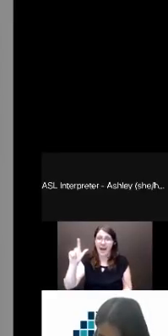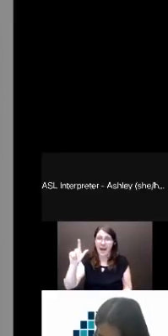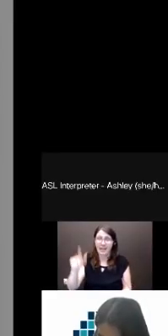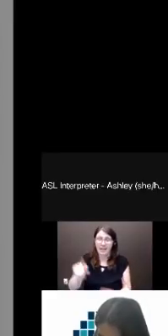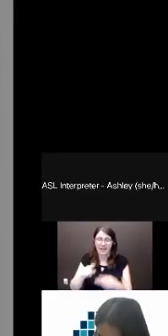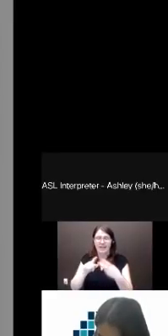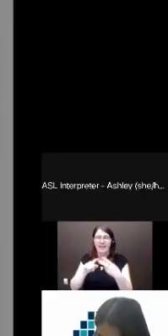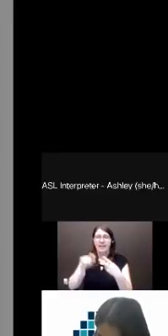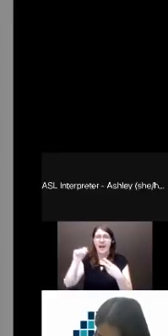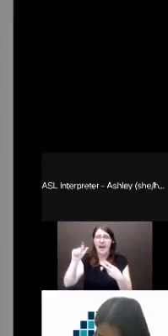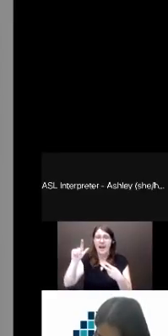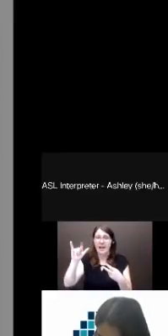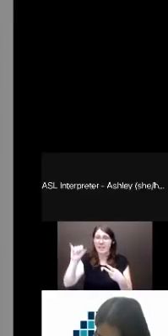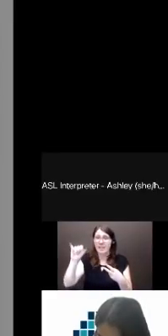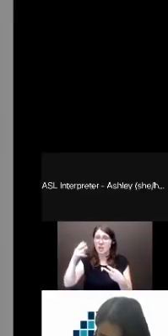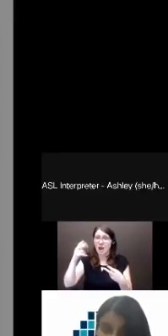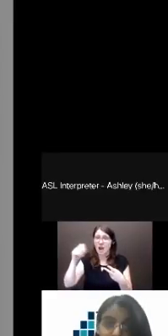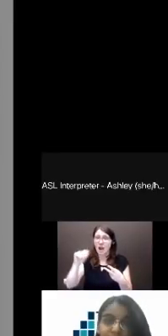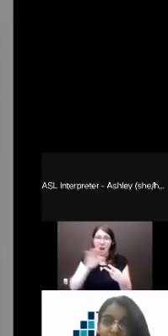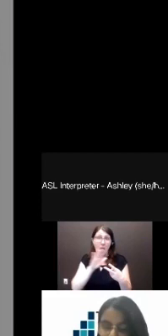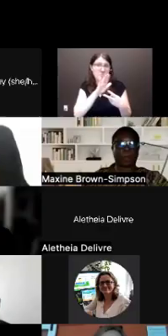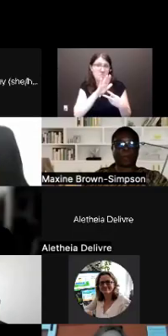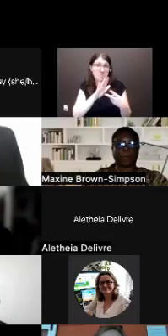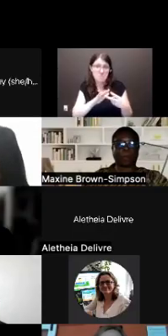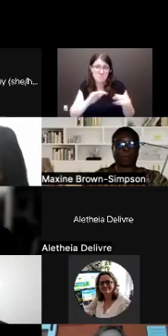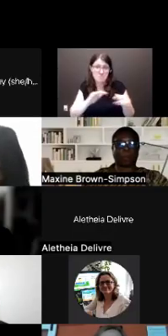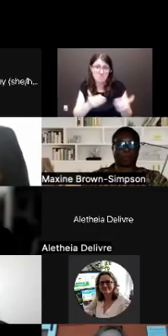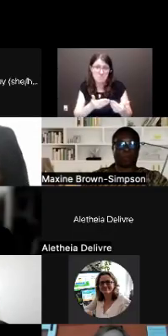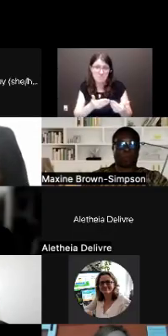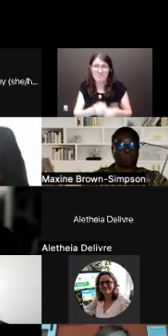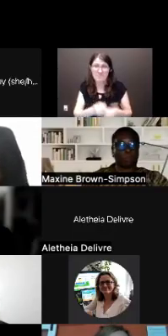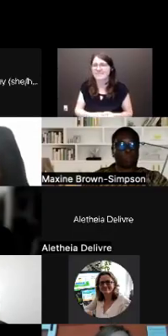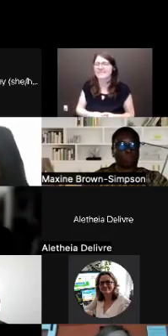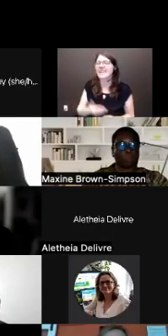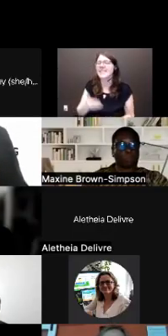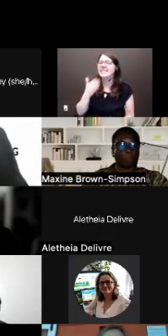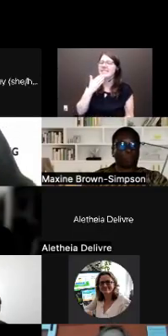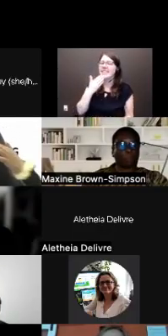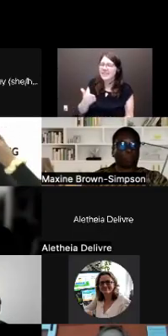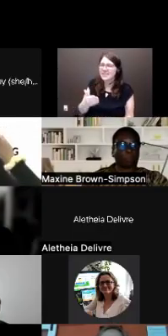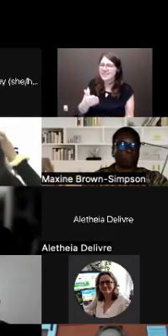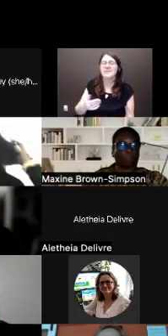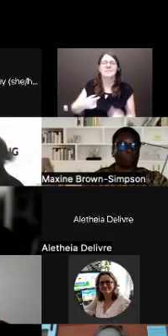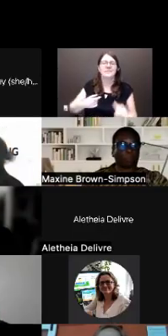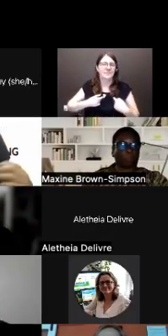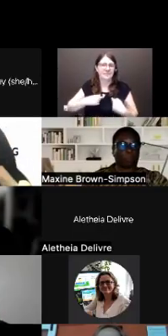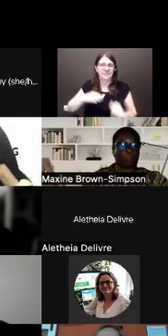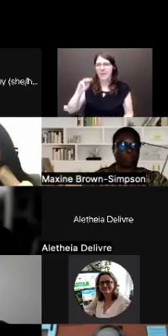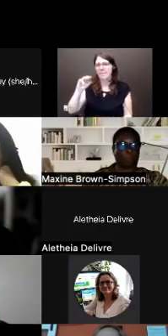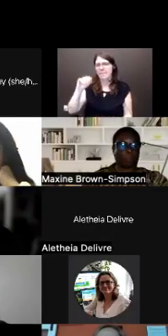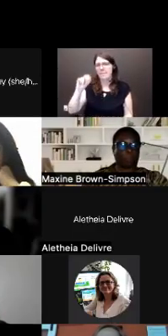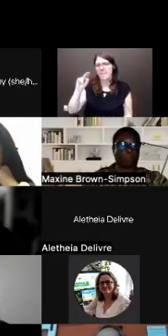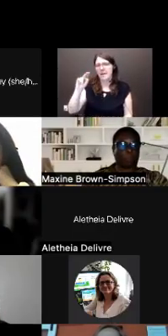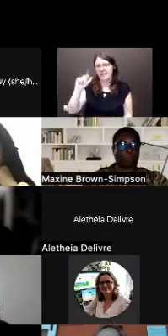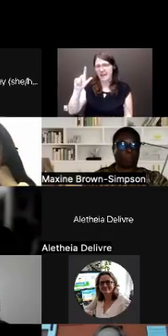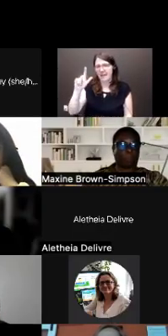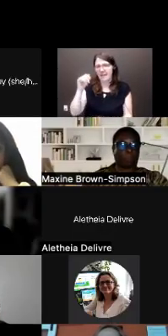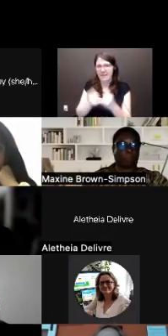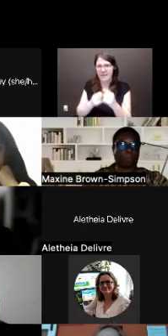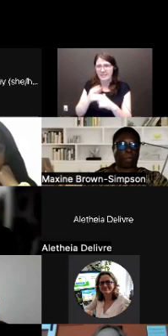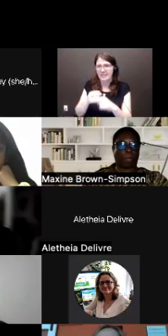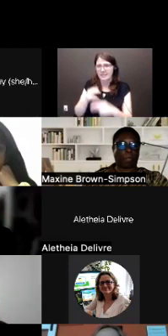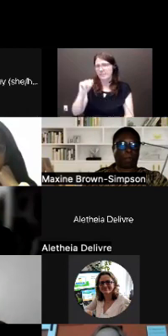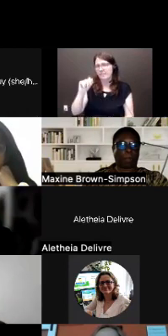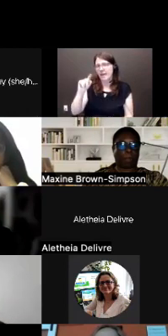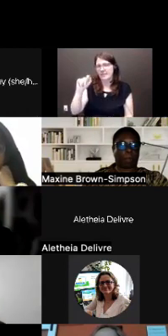work. Thank you, Tracy. Hello, everyone. My name is Manal Atta, and I'm the Digital Literacy